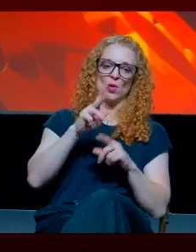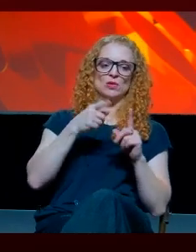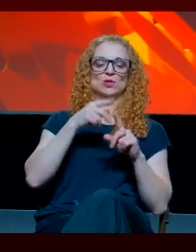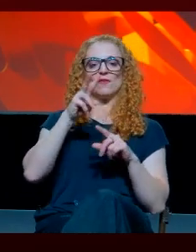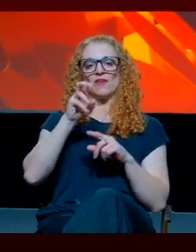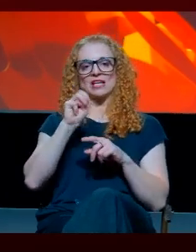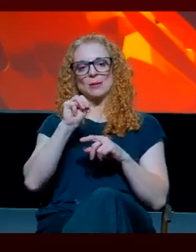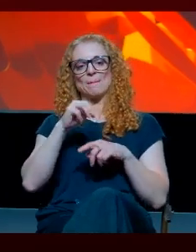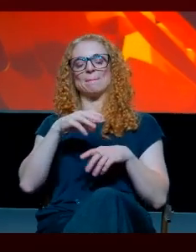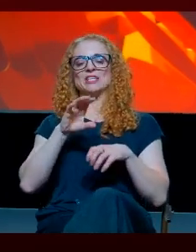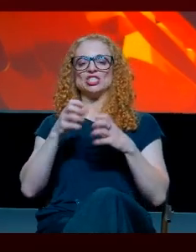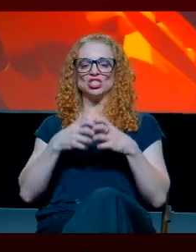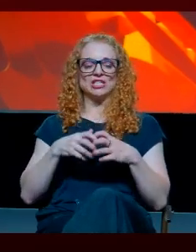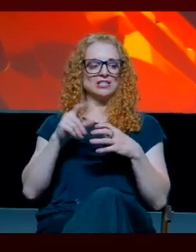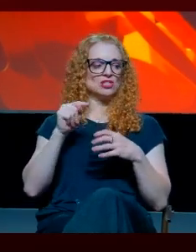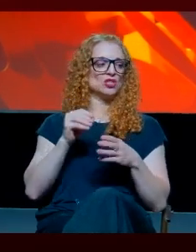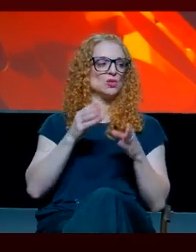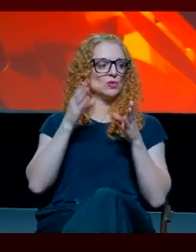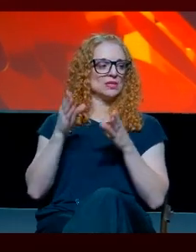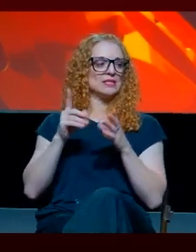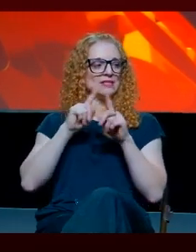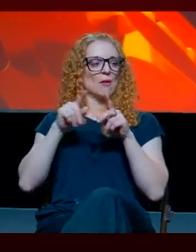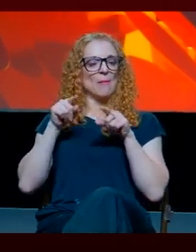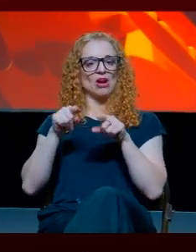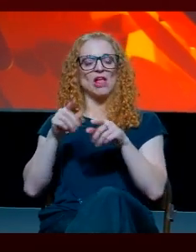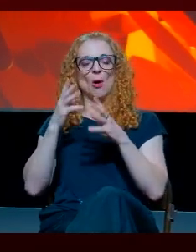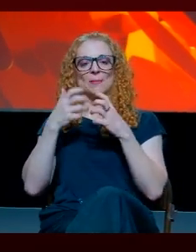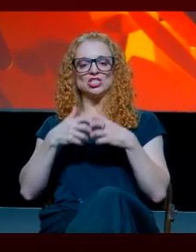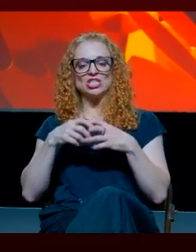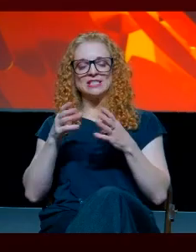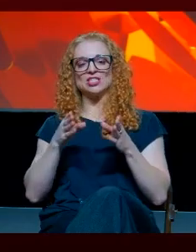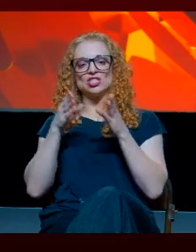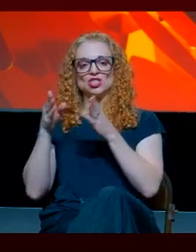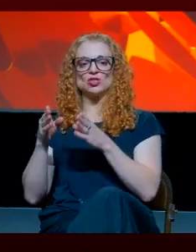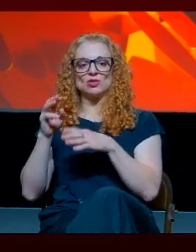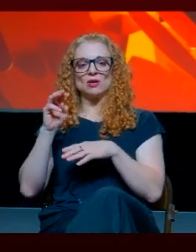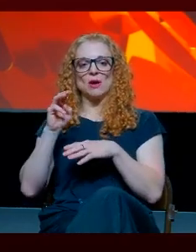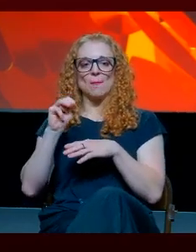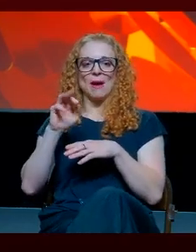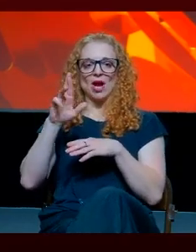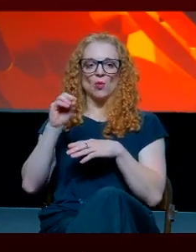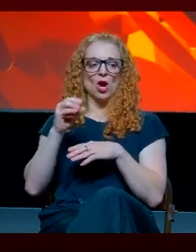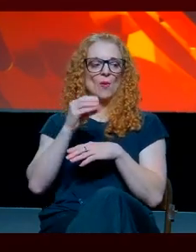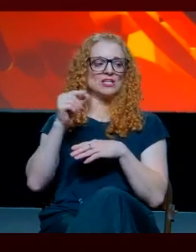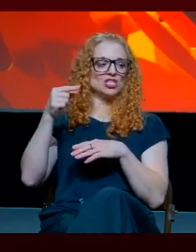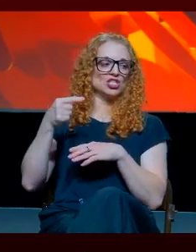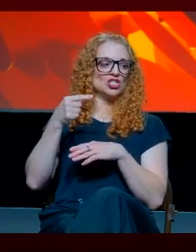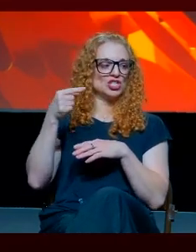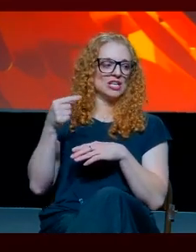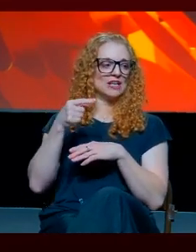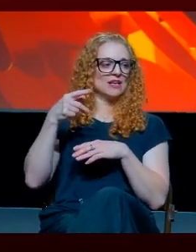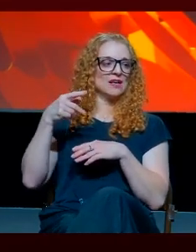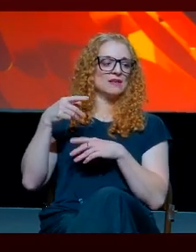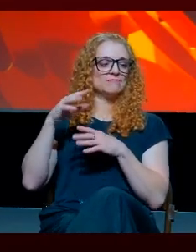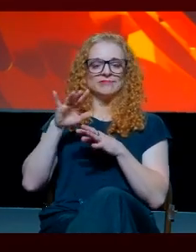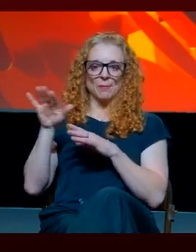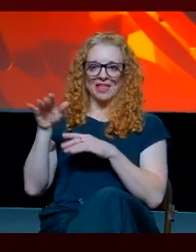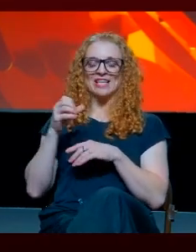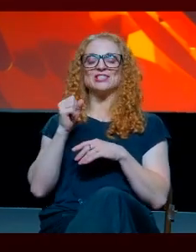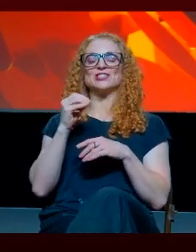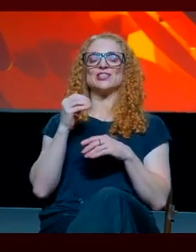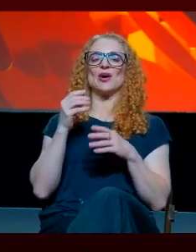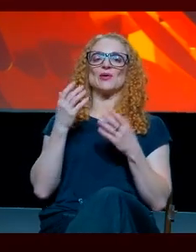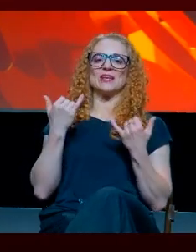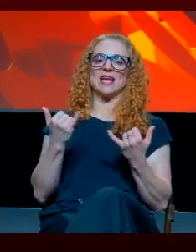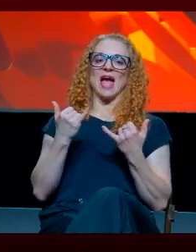machines to massively parallel machines to micro and to GPUs. On quantum, we've been